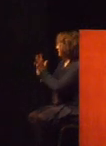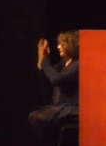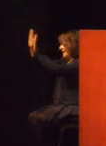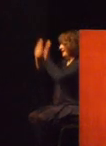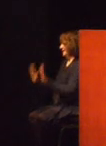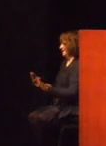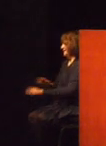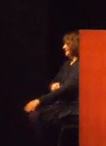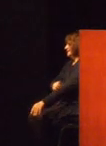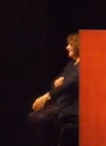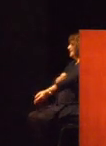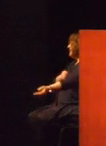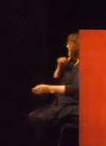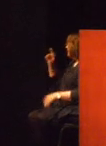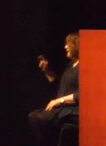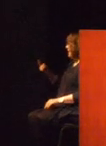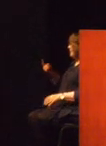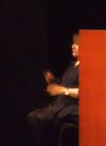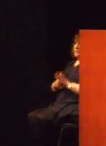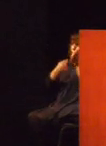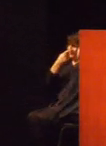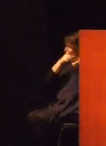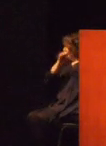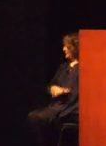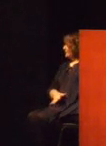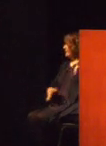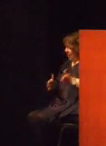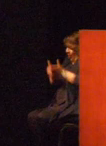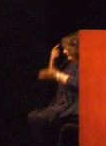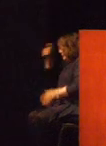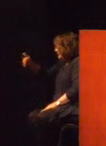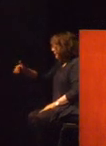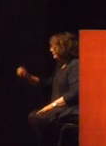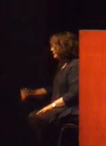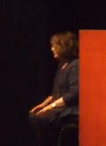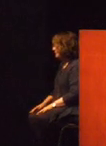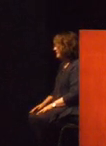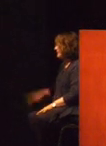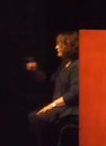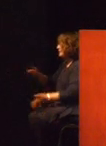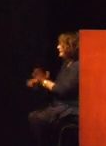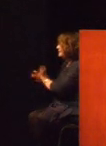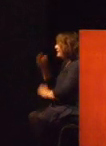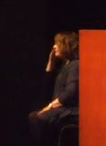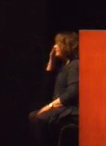excellence. And not just to hold it up for students, but to hold them up for yourself, to get to know Black excellence so you